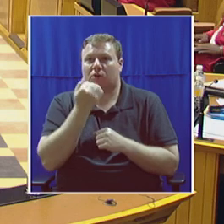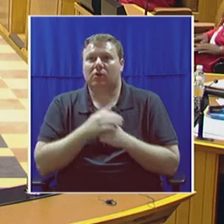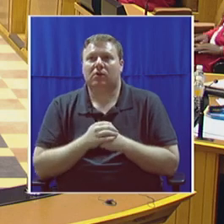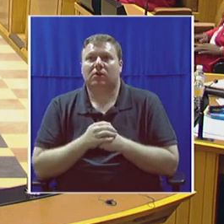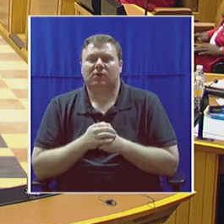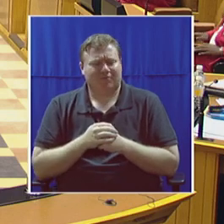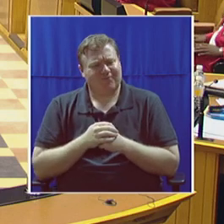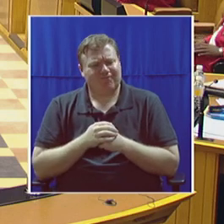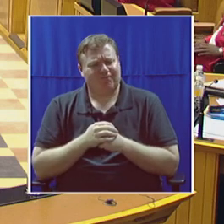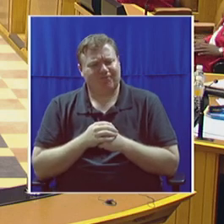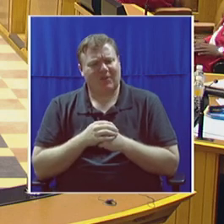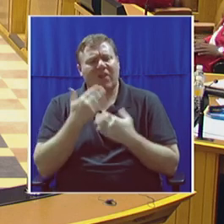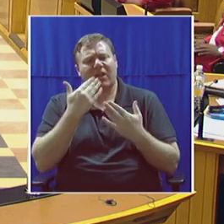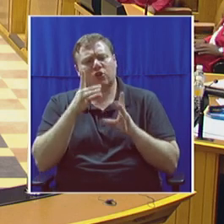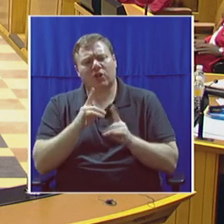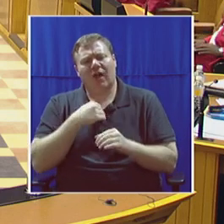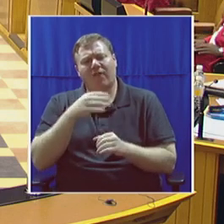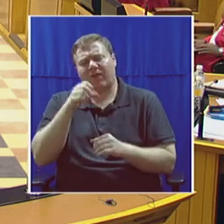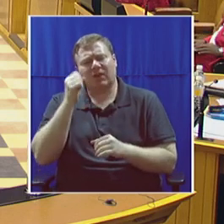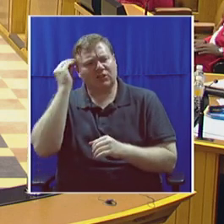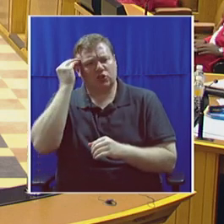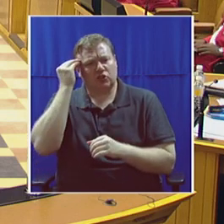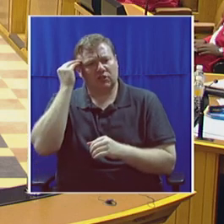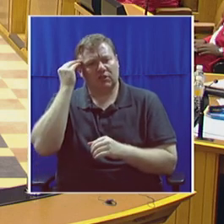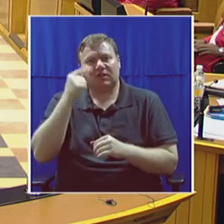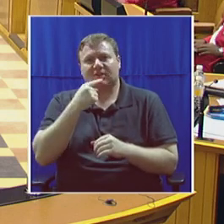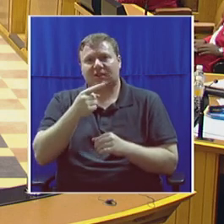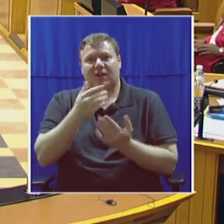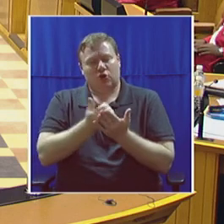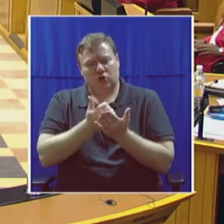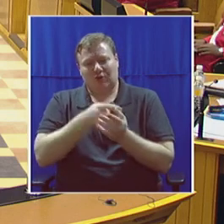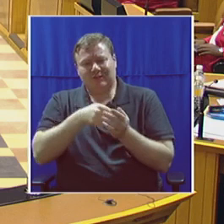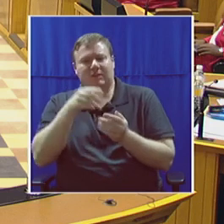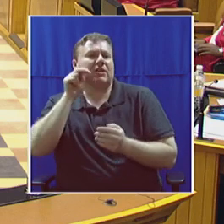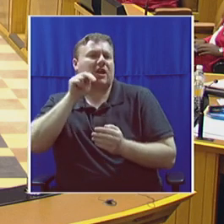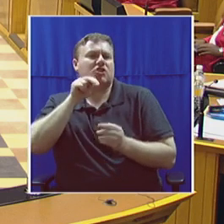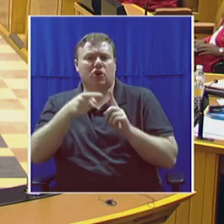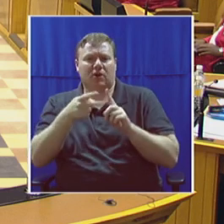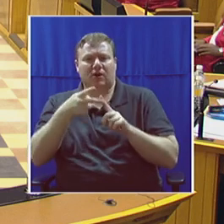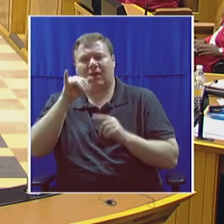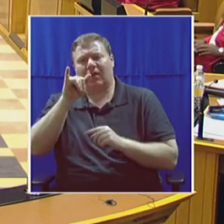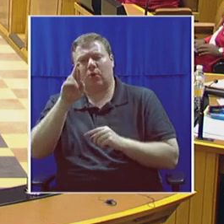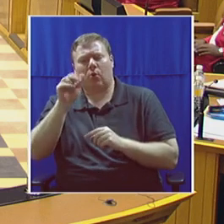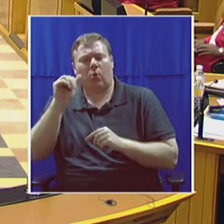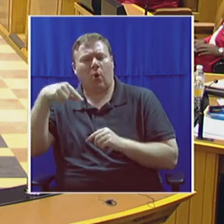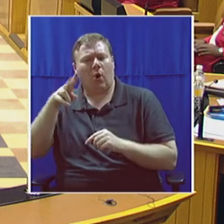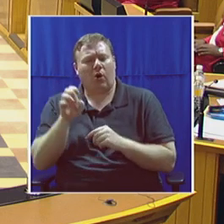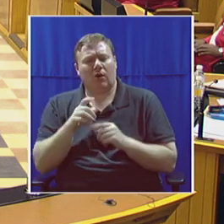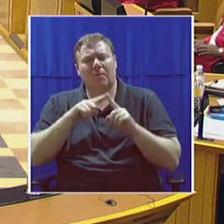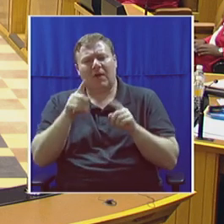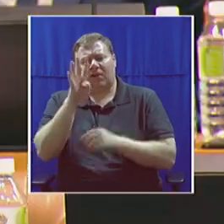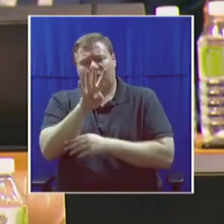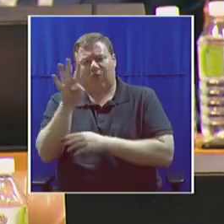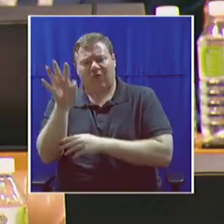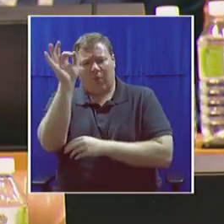find it very interesting Minister that you say that uh the reserves are Nigerian and Iraqi when 44% of our oil our